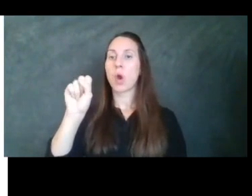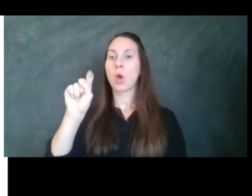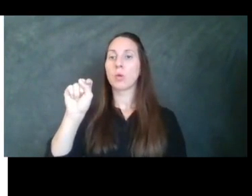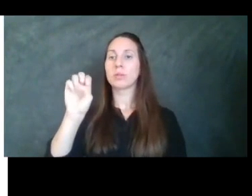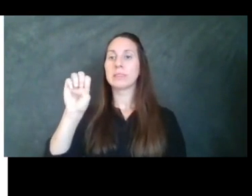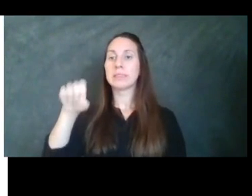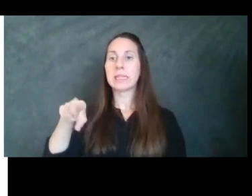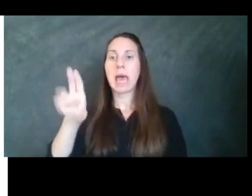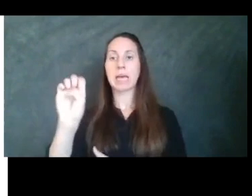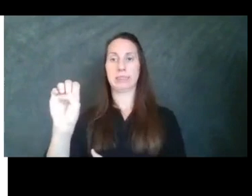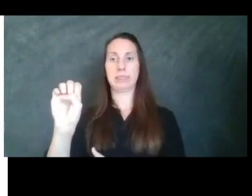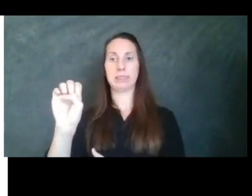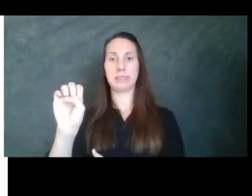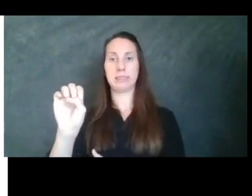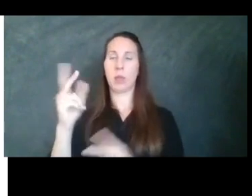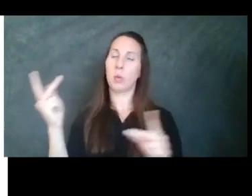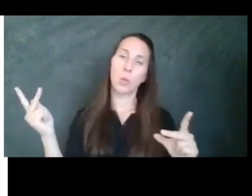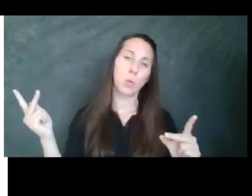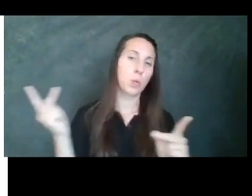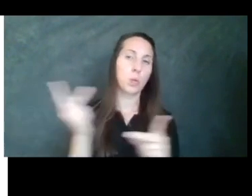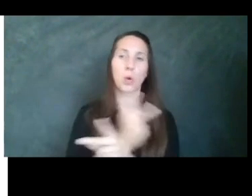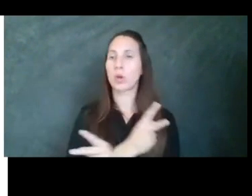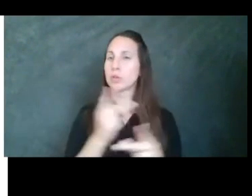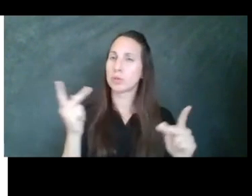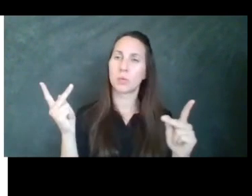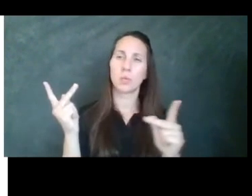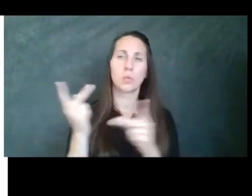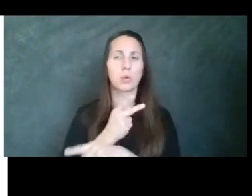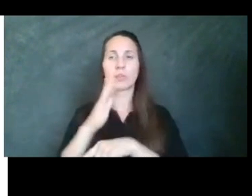worst excesses of Jim Crow laws.